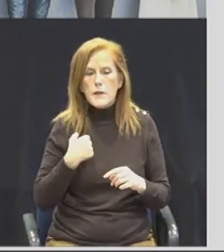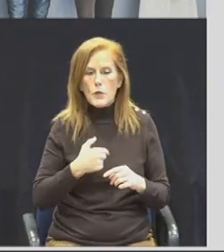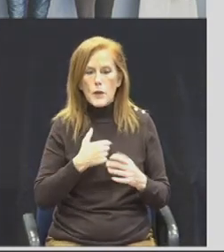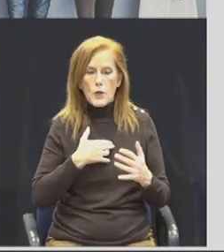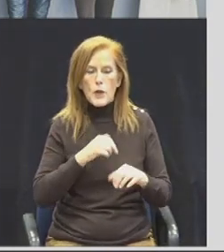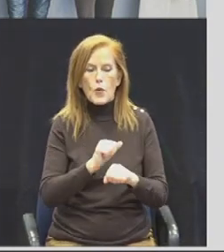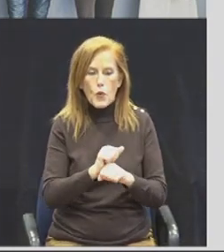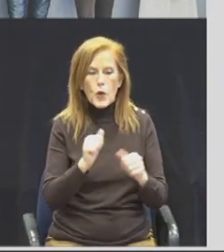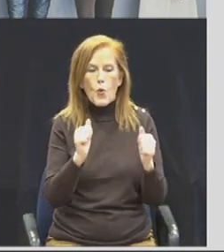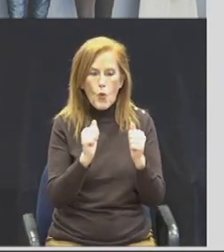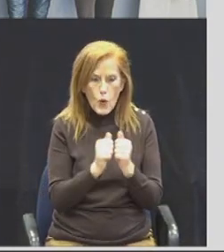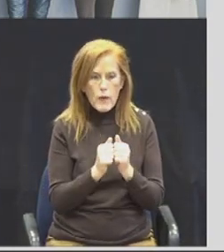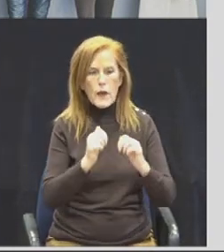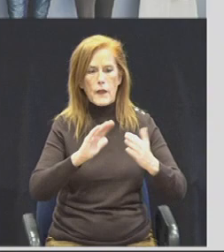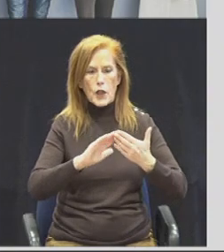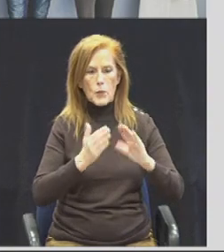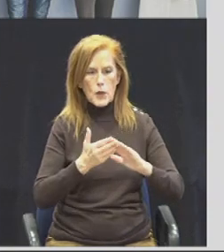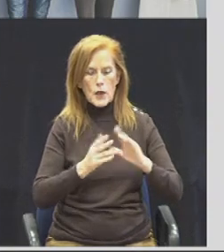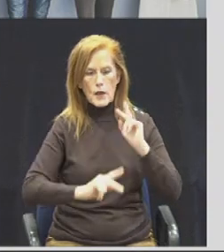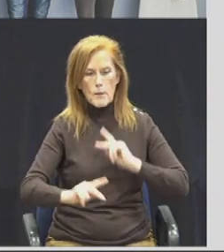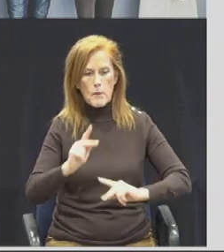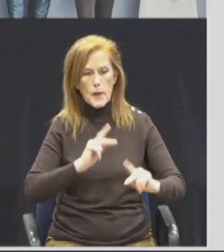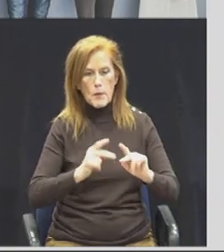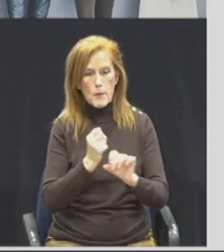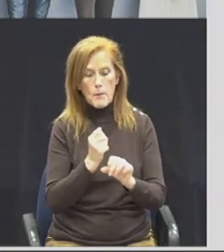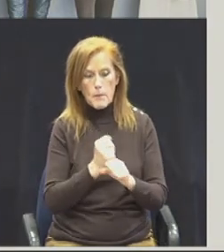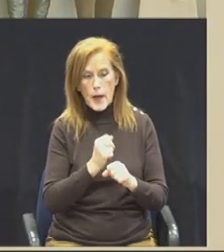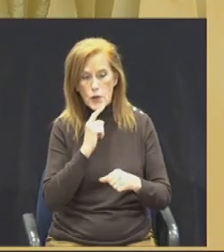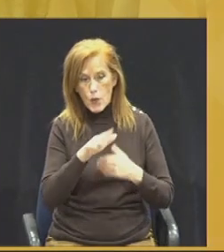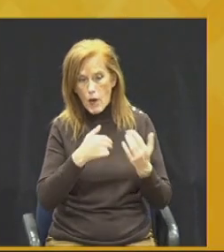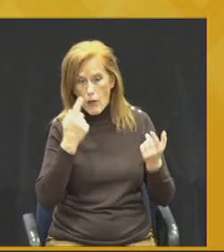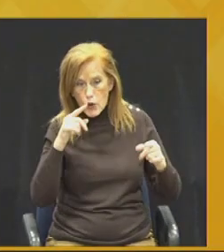actually work through a scenario together and make sure that we're all on the same page.